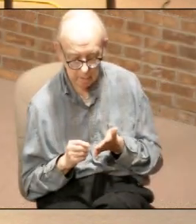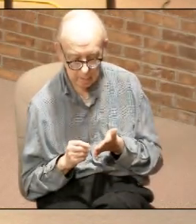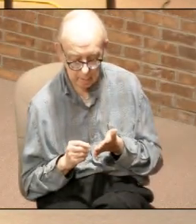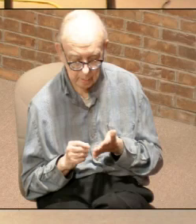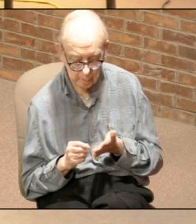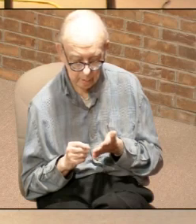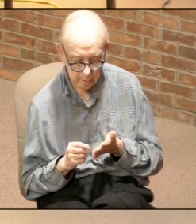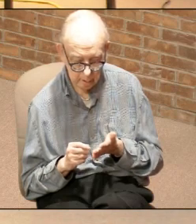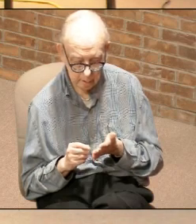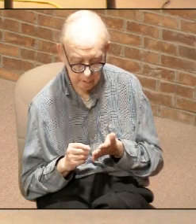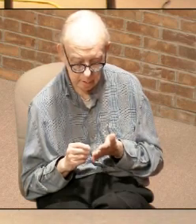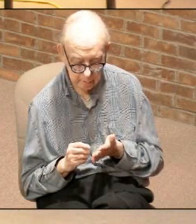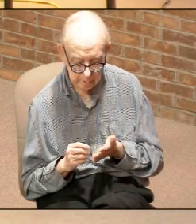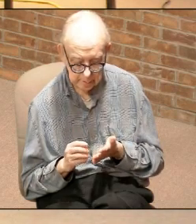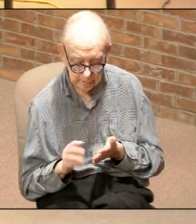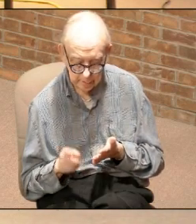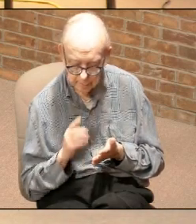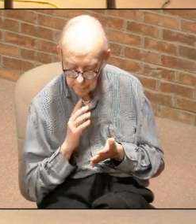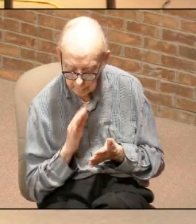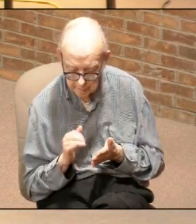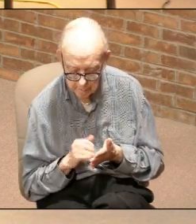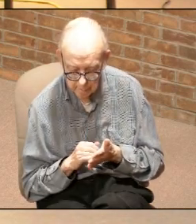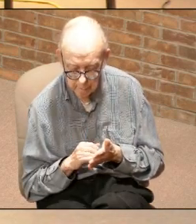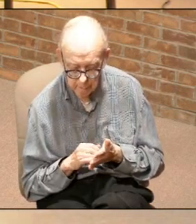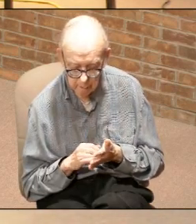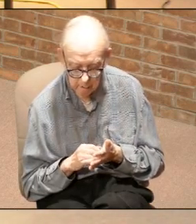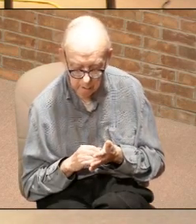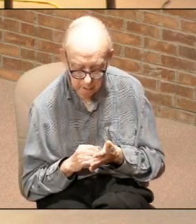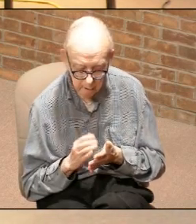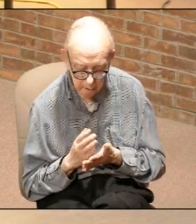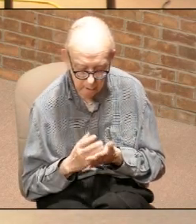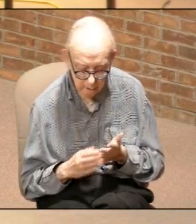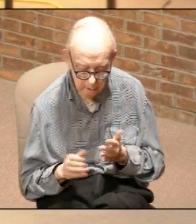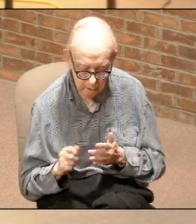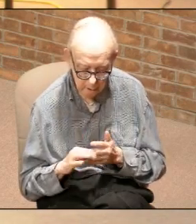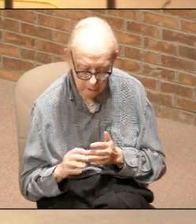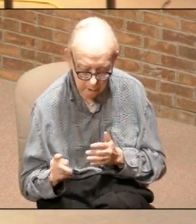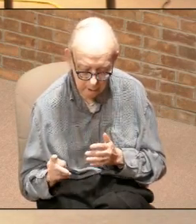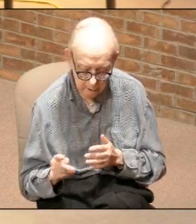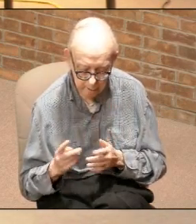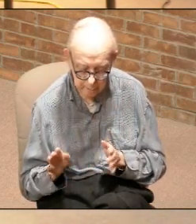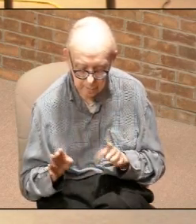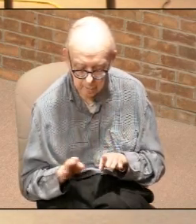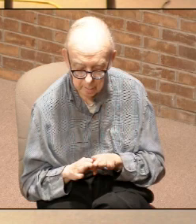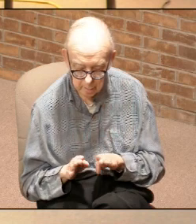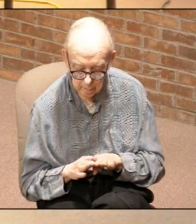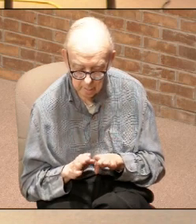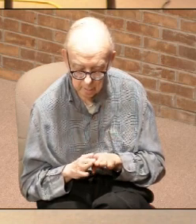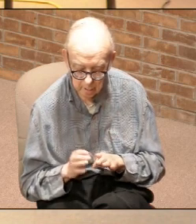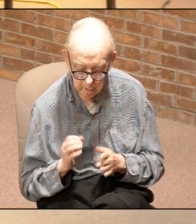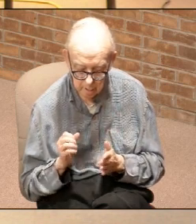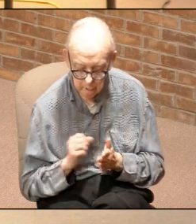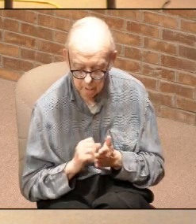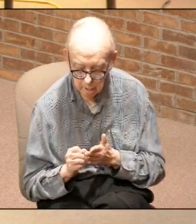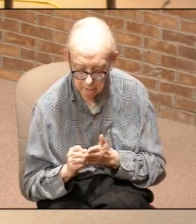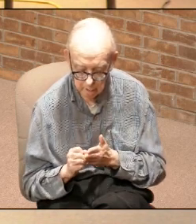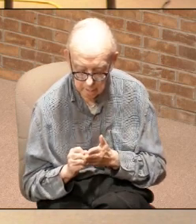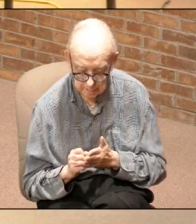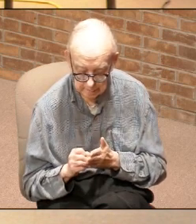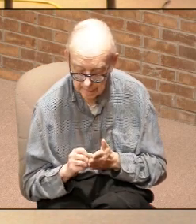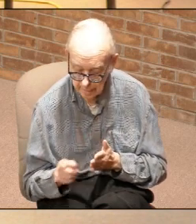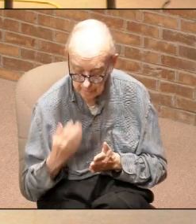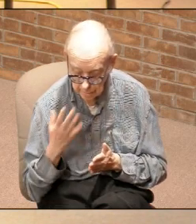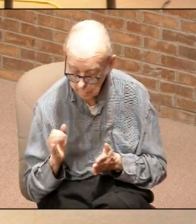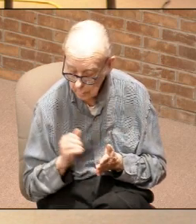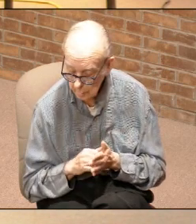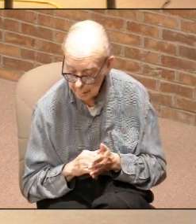just had and they've been talking about this that some banks are already closing people's accounts and they don't even know about